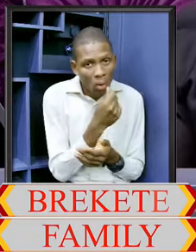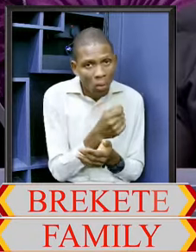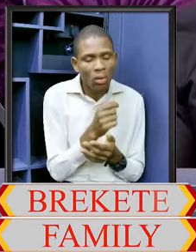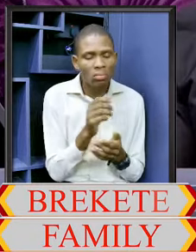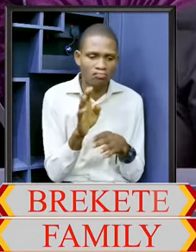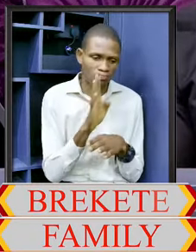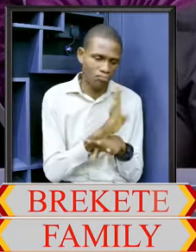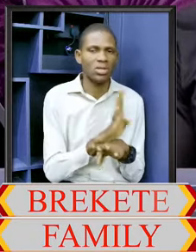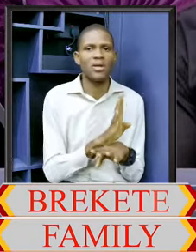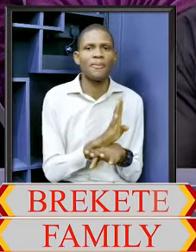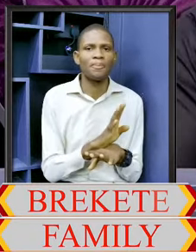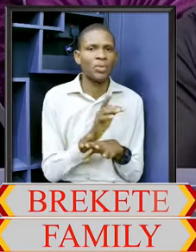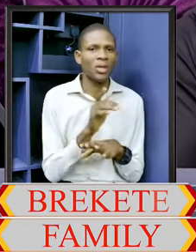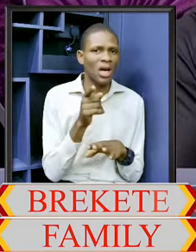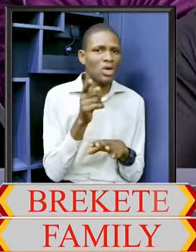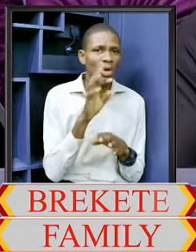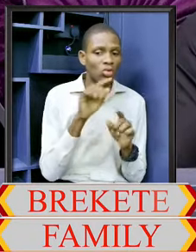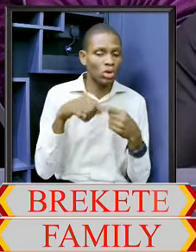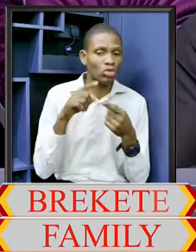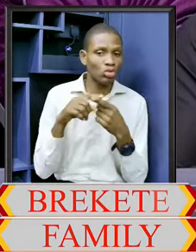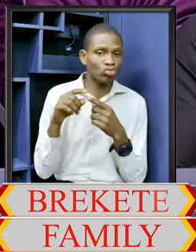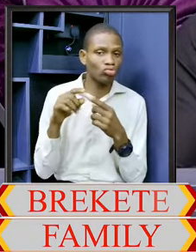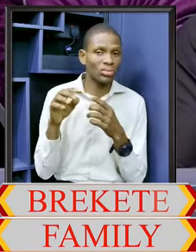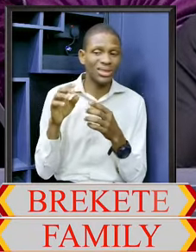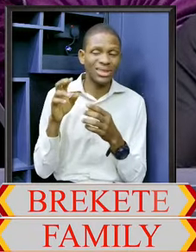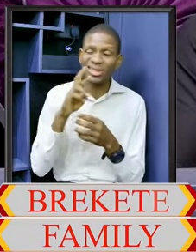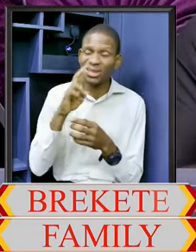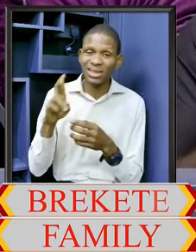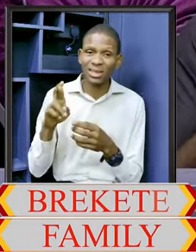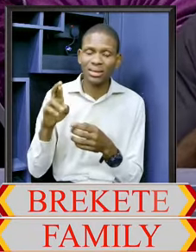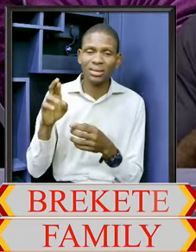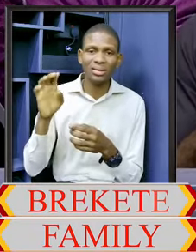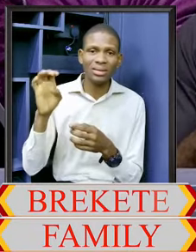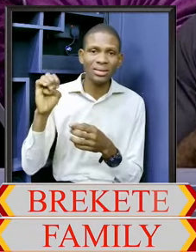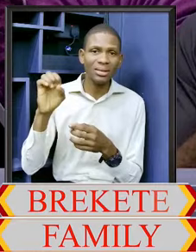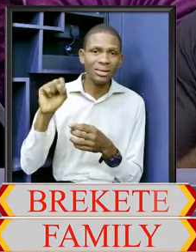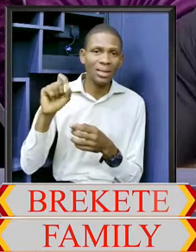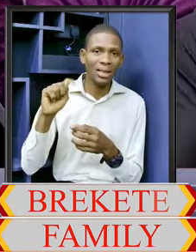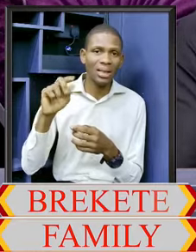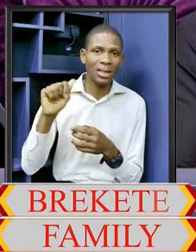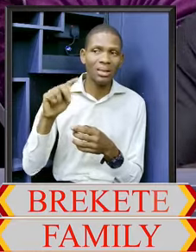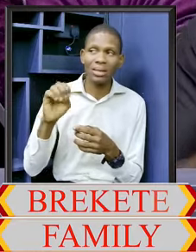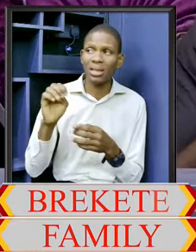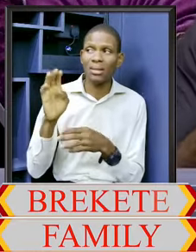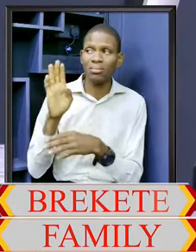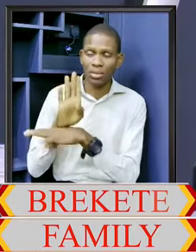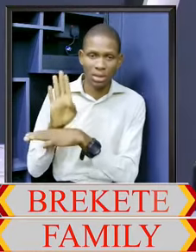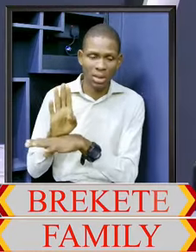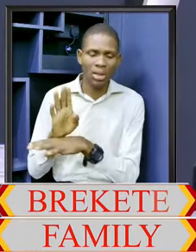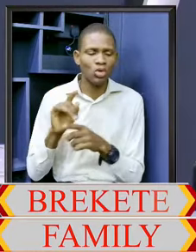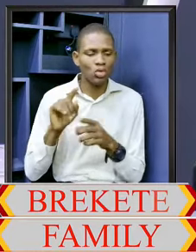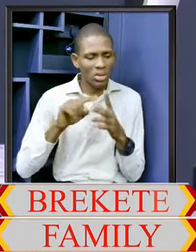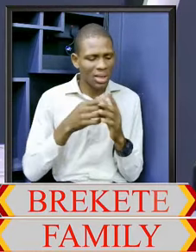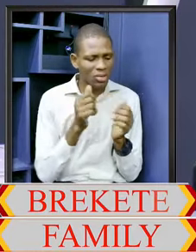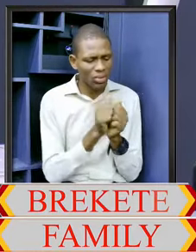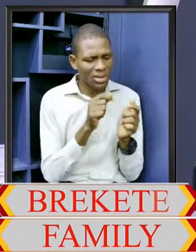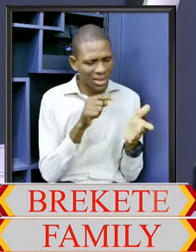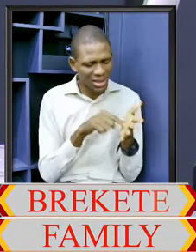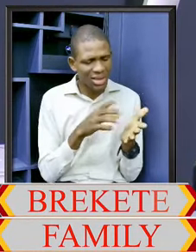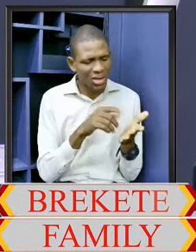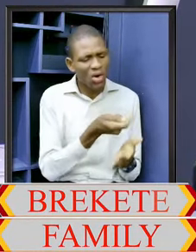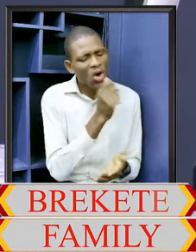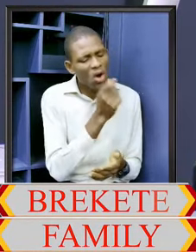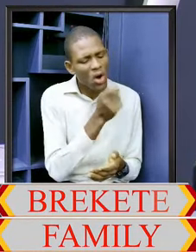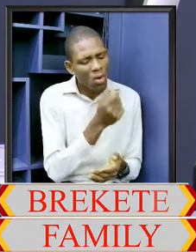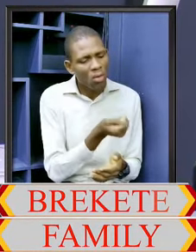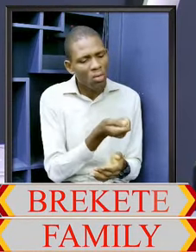but I want to start granite business, because with this, I don't say, I feel convert this 10,000 naira to 20,000 naira in 1 month if I de sell granite well. So I start